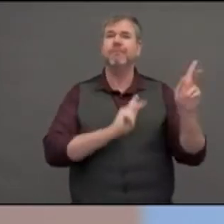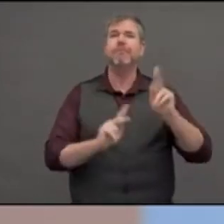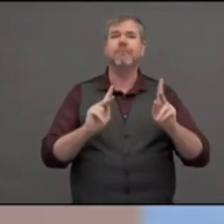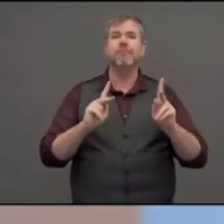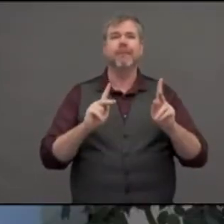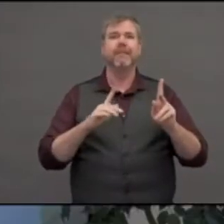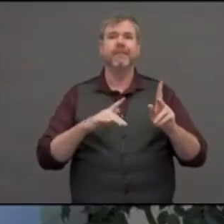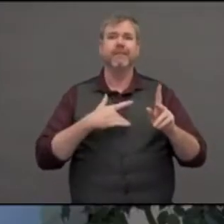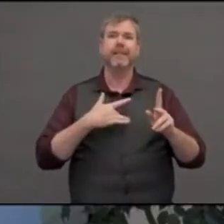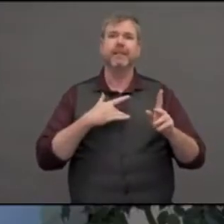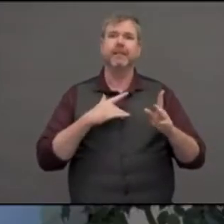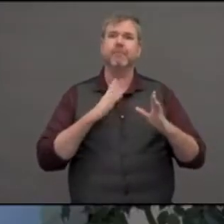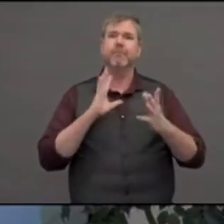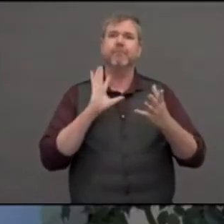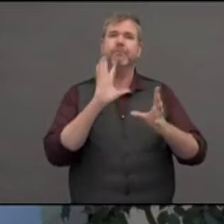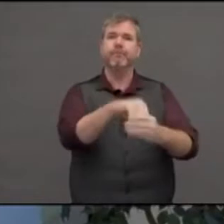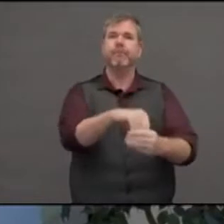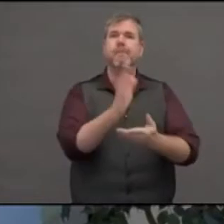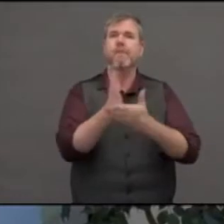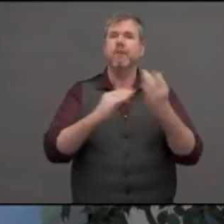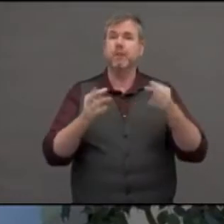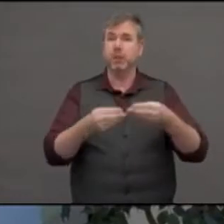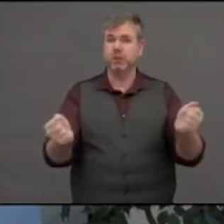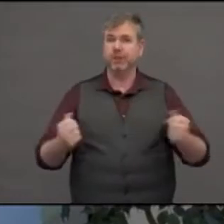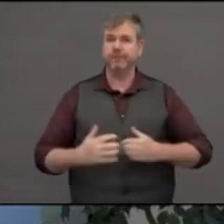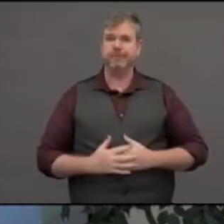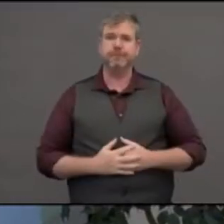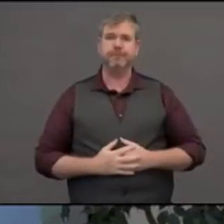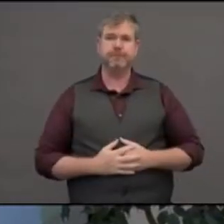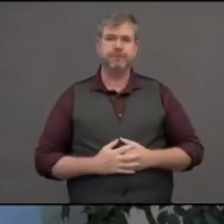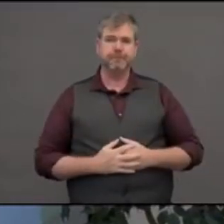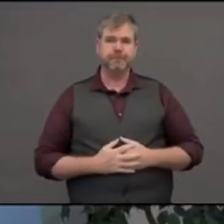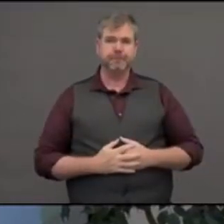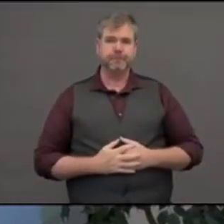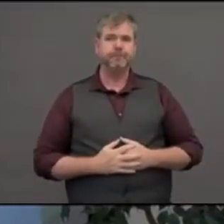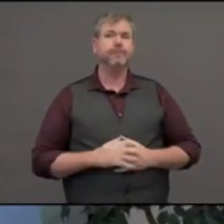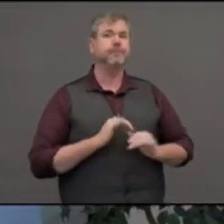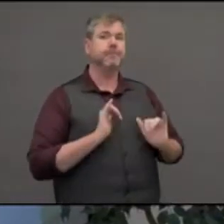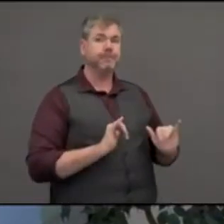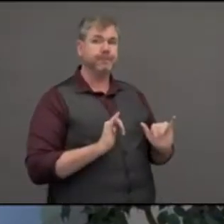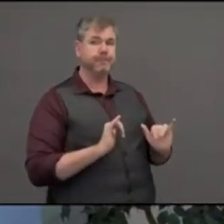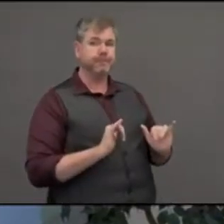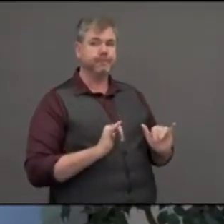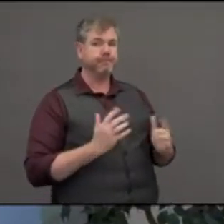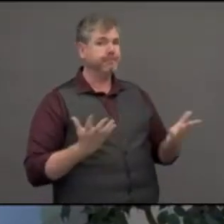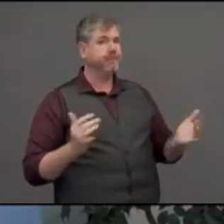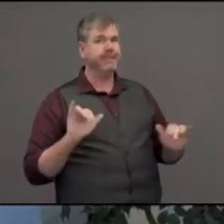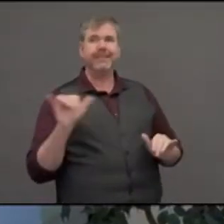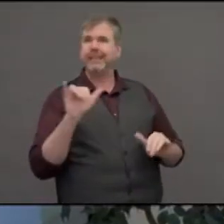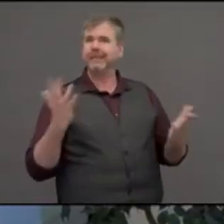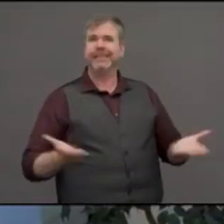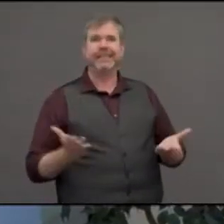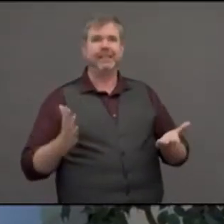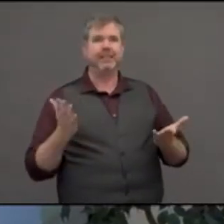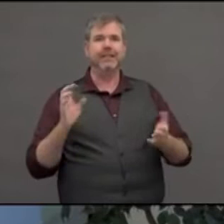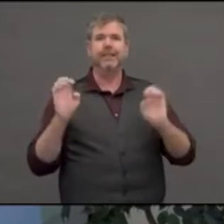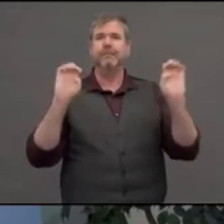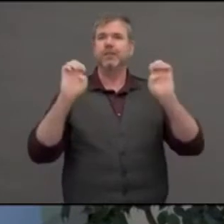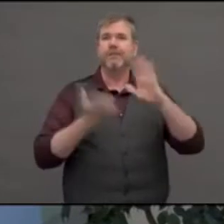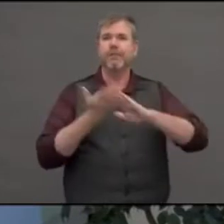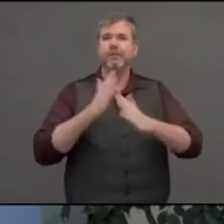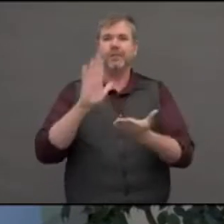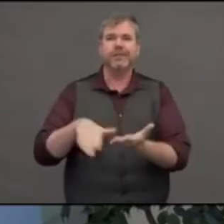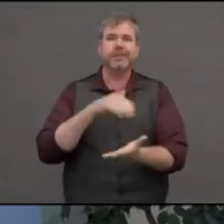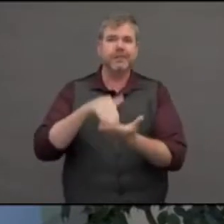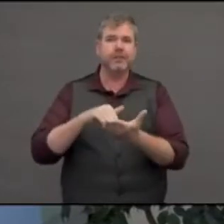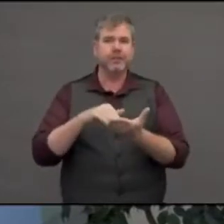COVID-19. You know, it's very similar to a lot of the checks that we go through coming here to the Emergency Operations Center. Yeah, exactly. And I think, you